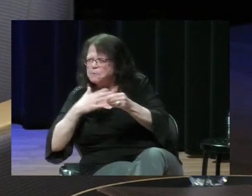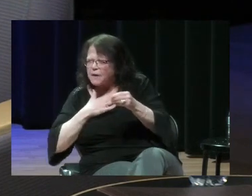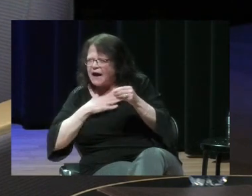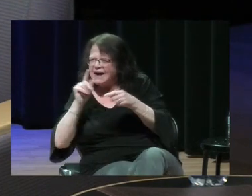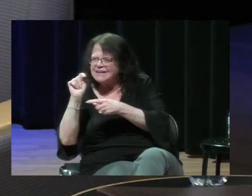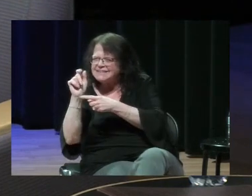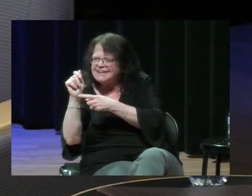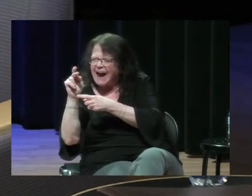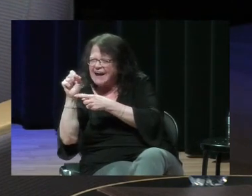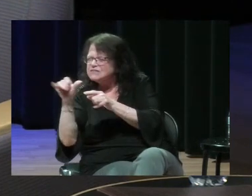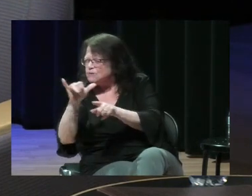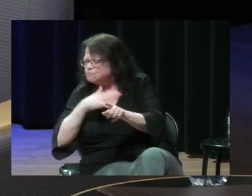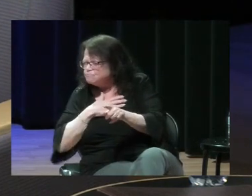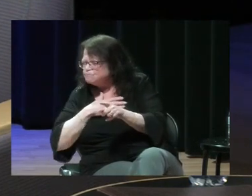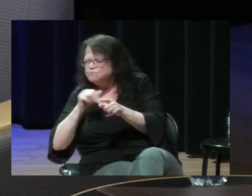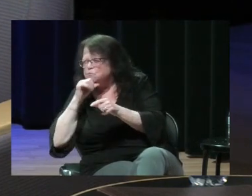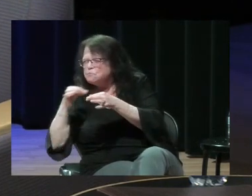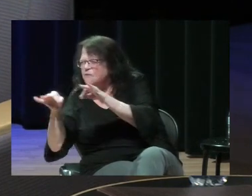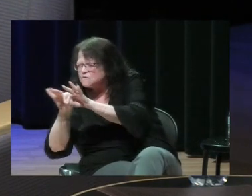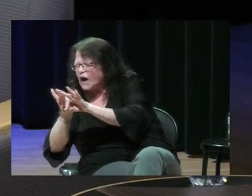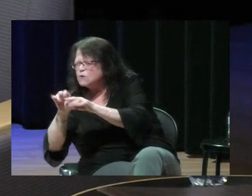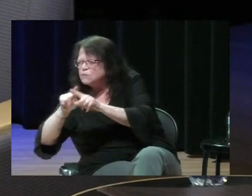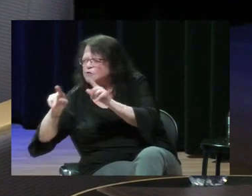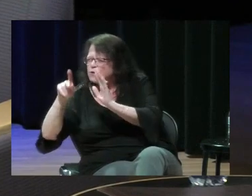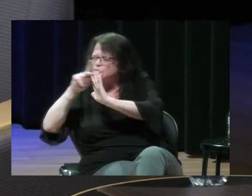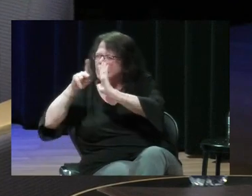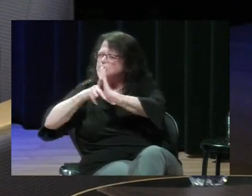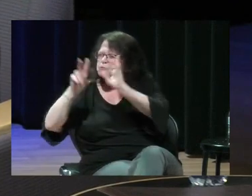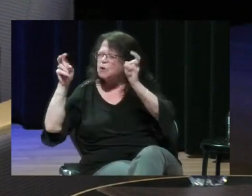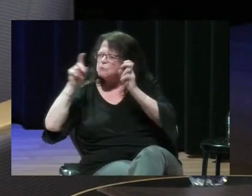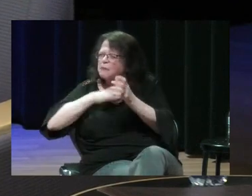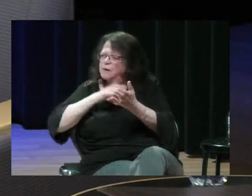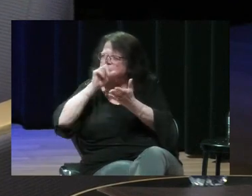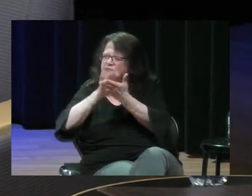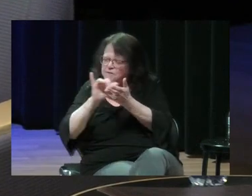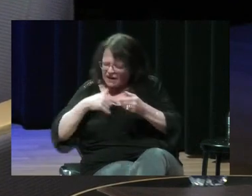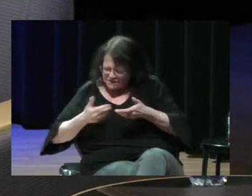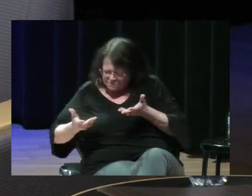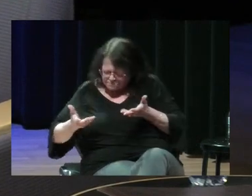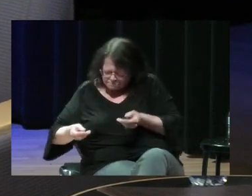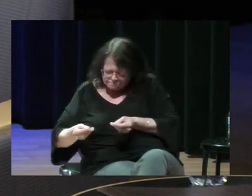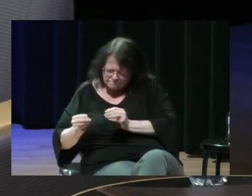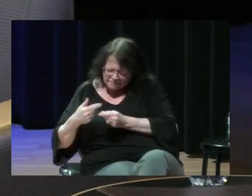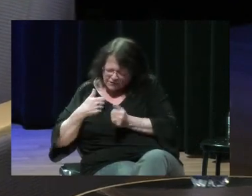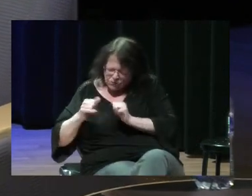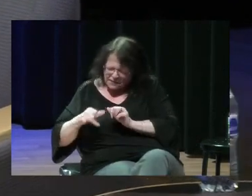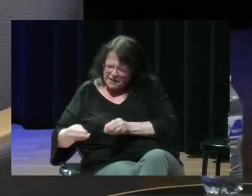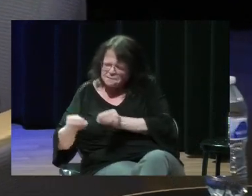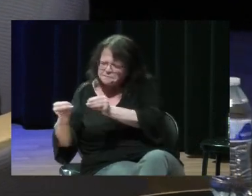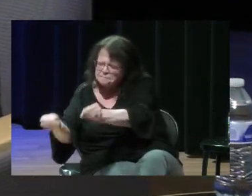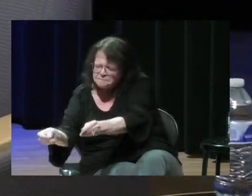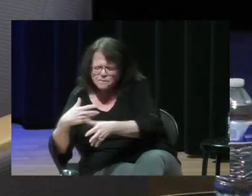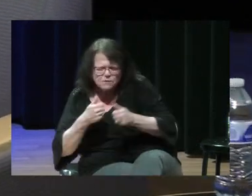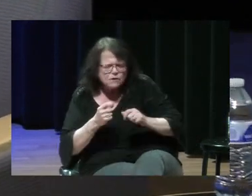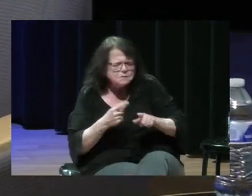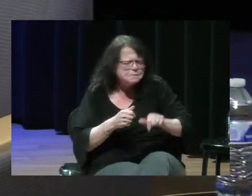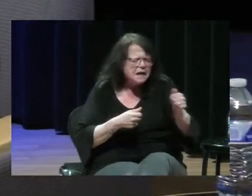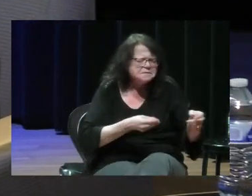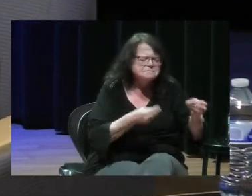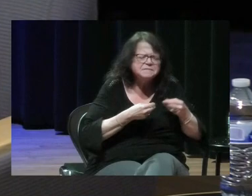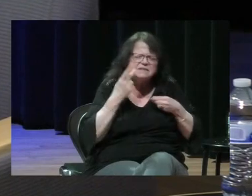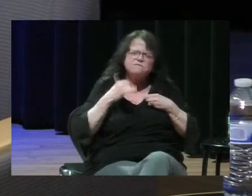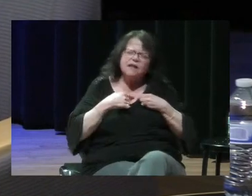or my principles, but that willingness to say, I tried this, not for me. I'm going to put it back and try something else. And I'm going to see